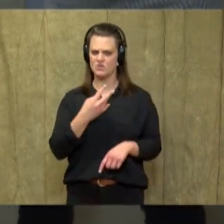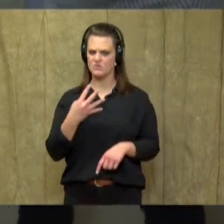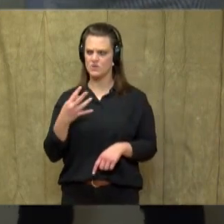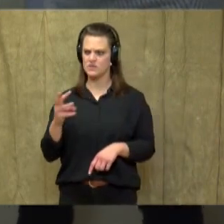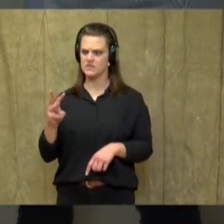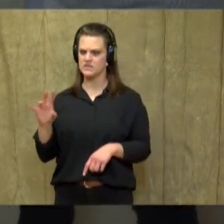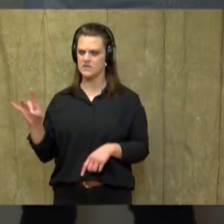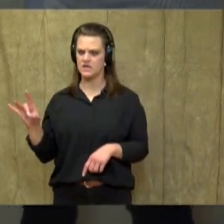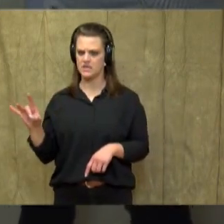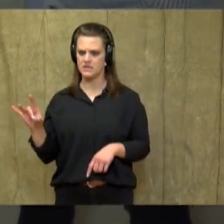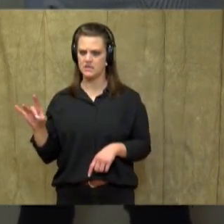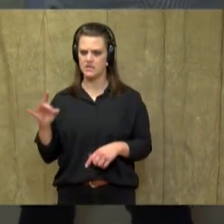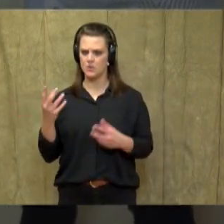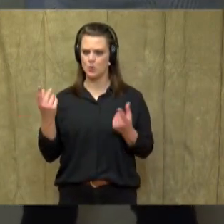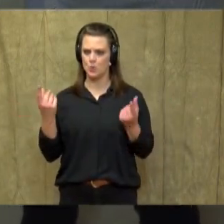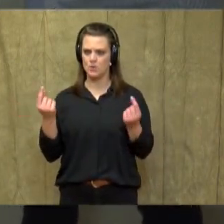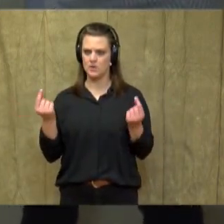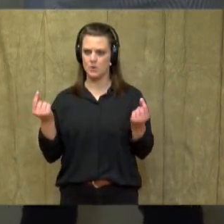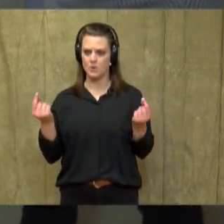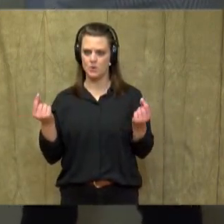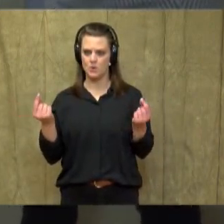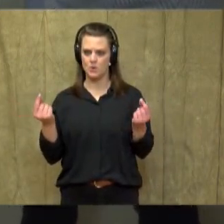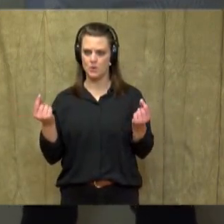8. What do we do?